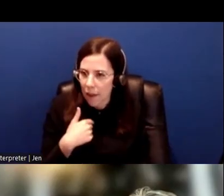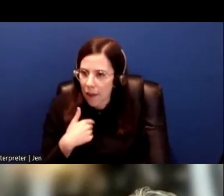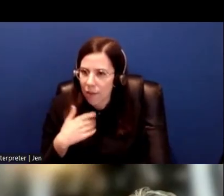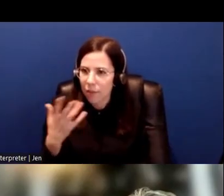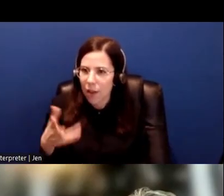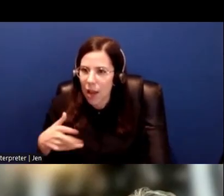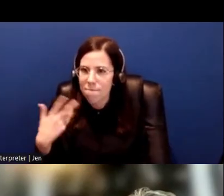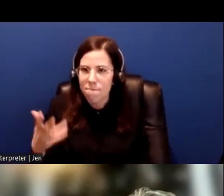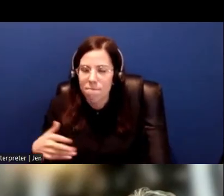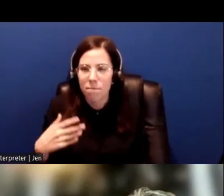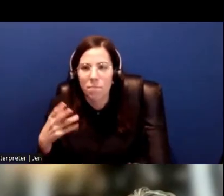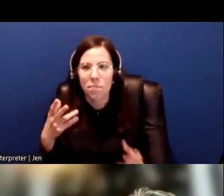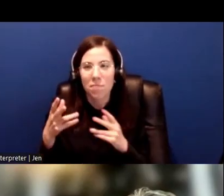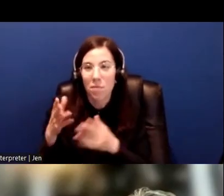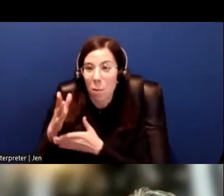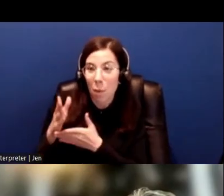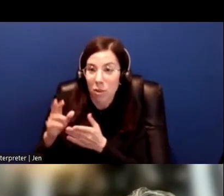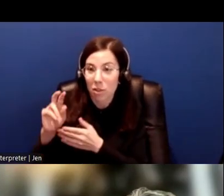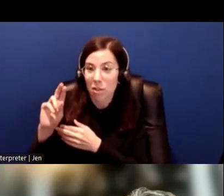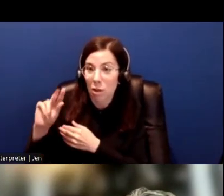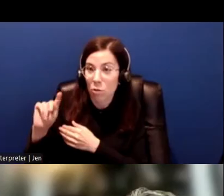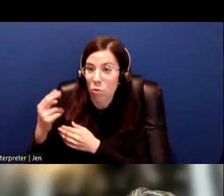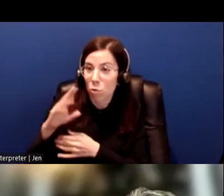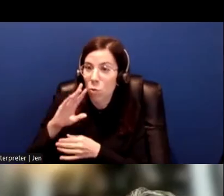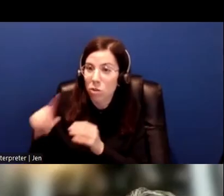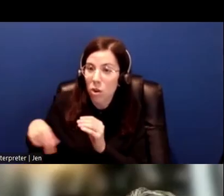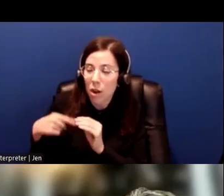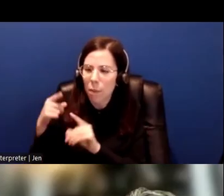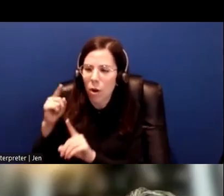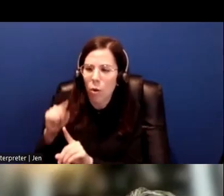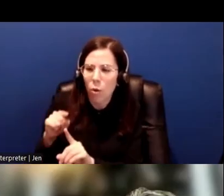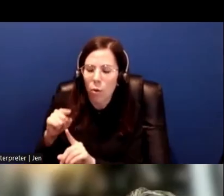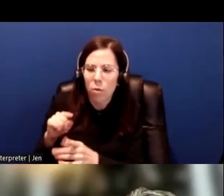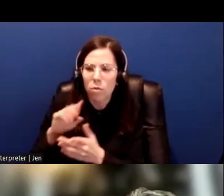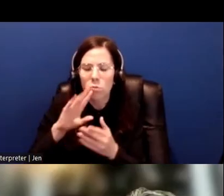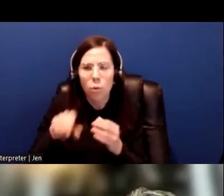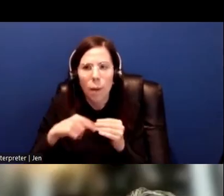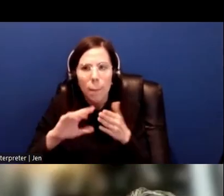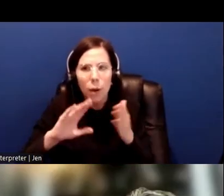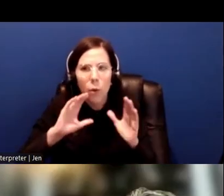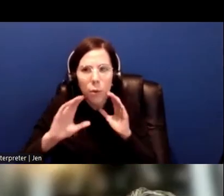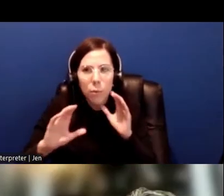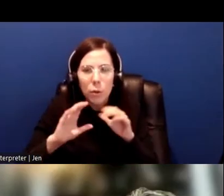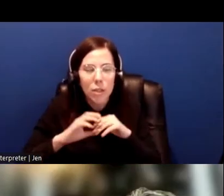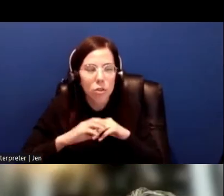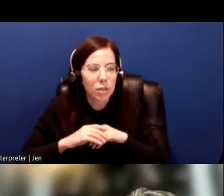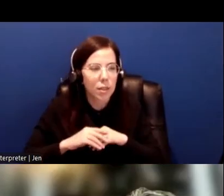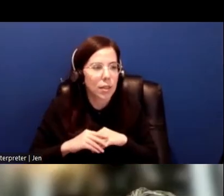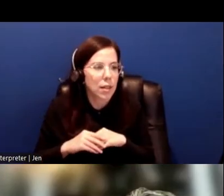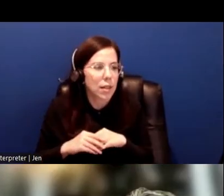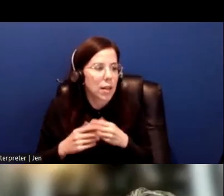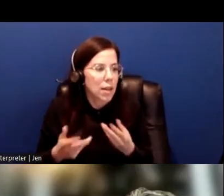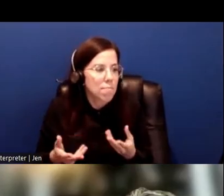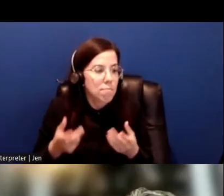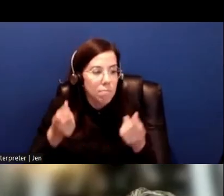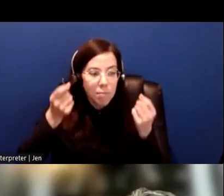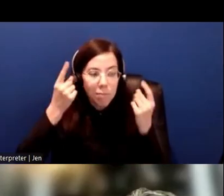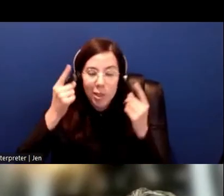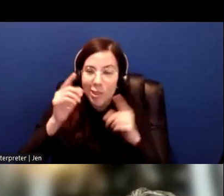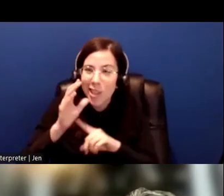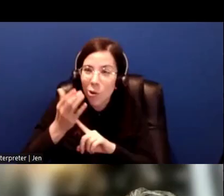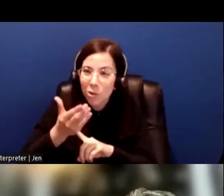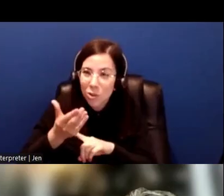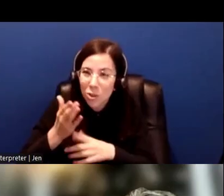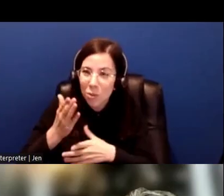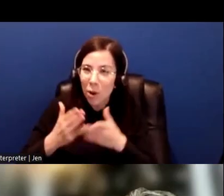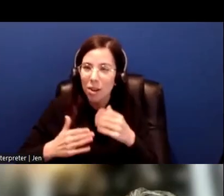the pieces that Ruth was talking about today, really the communication aspect, the understanding culture